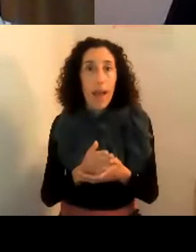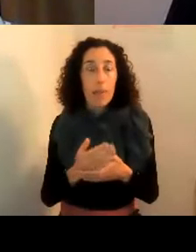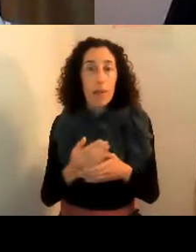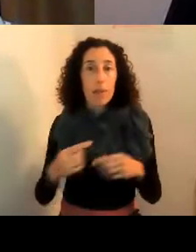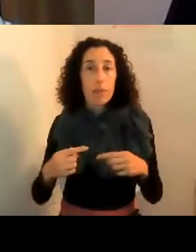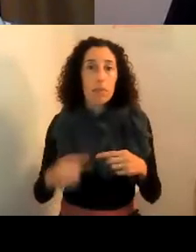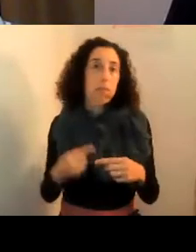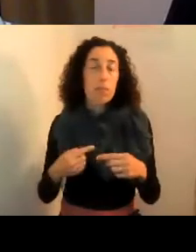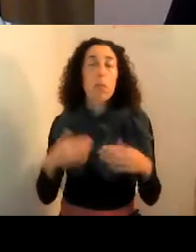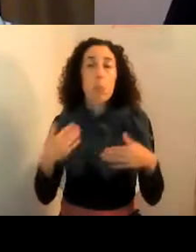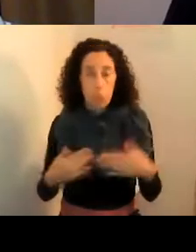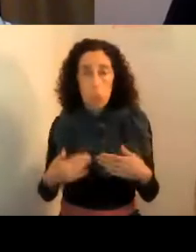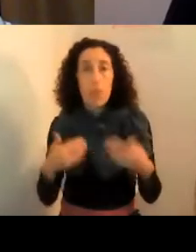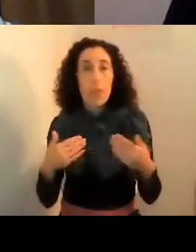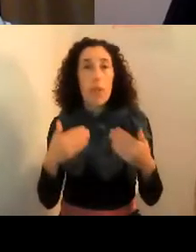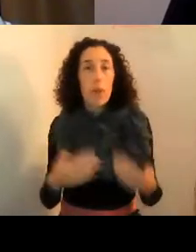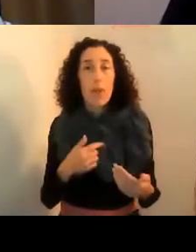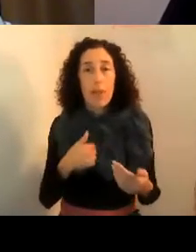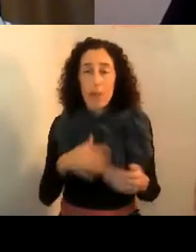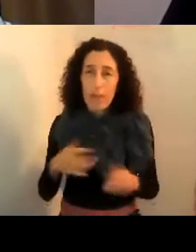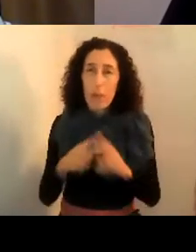my responsibility.